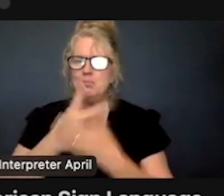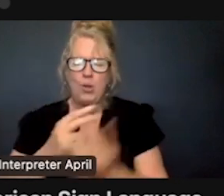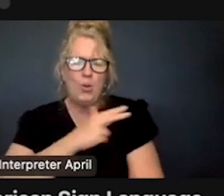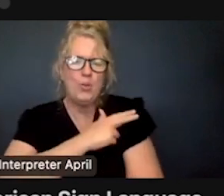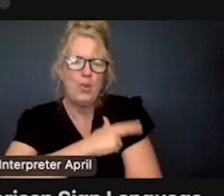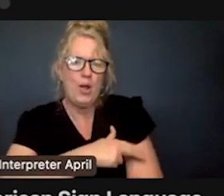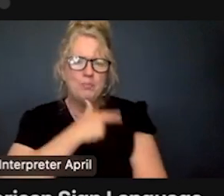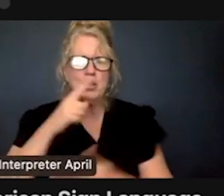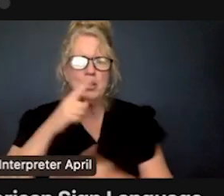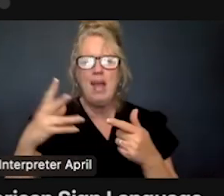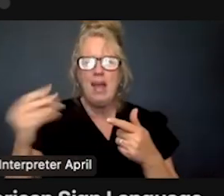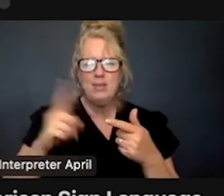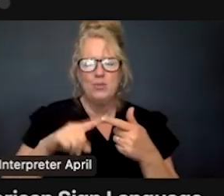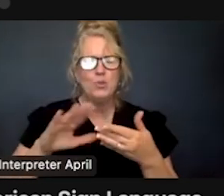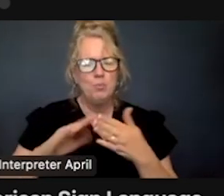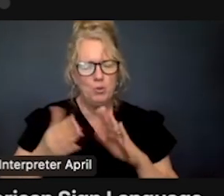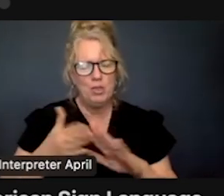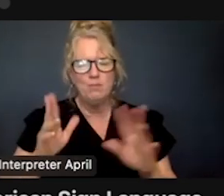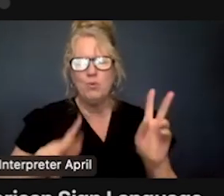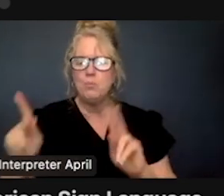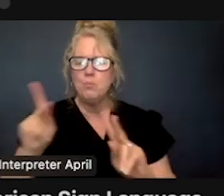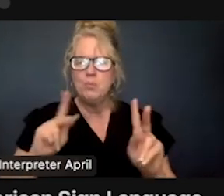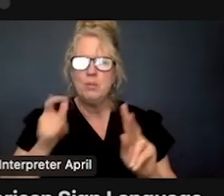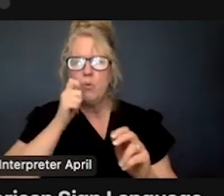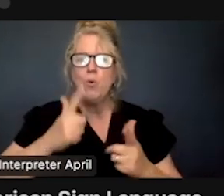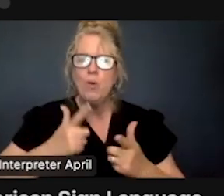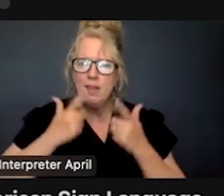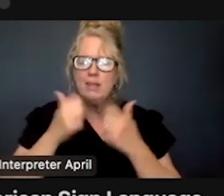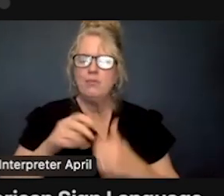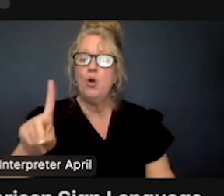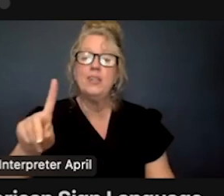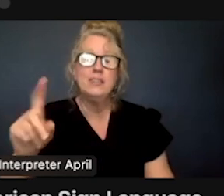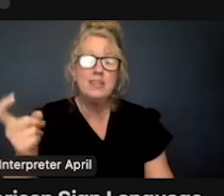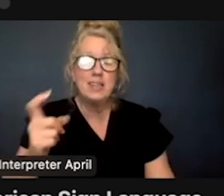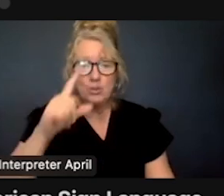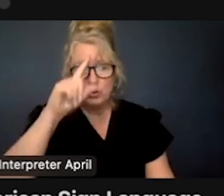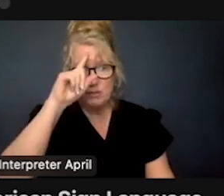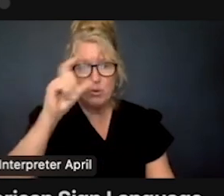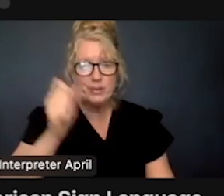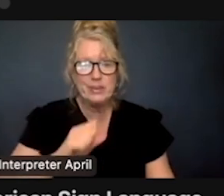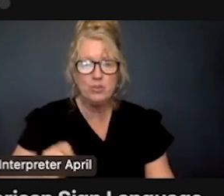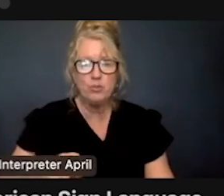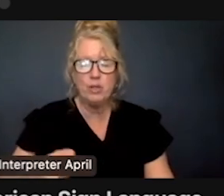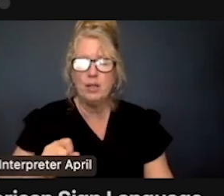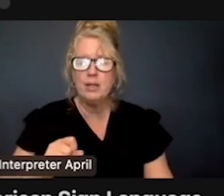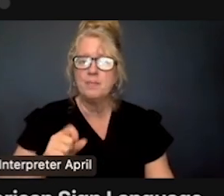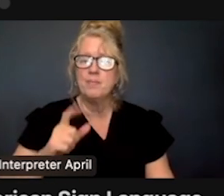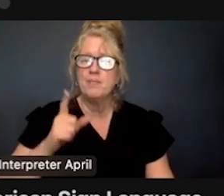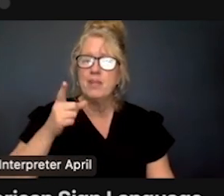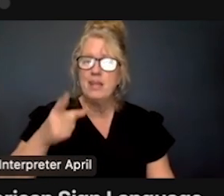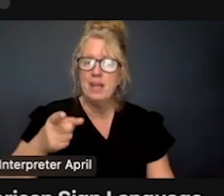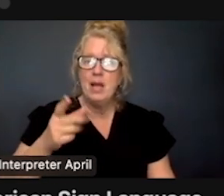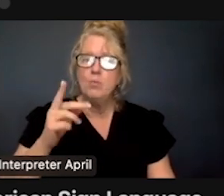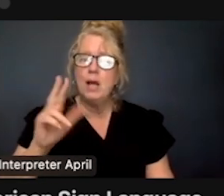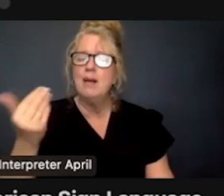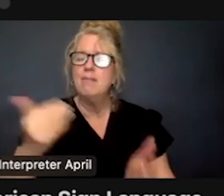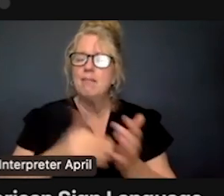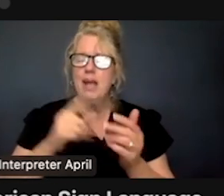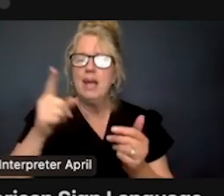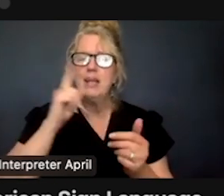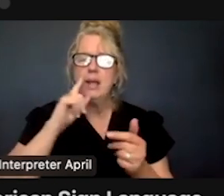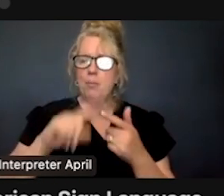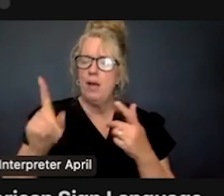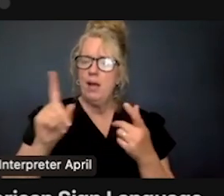and community settings, especially for people living with diagnosis of schizophrenia. What are your thoughts, Brian, again, about the movement we've made